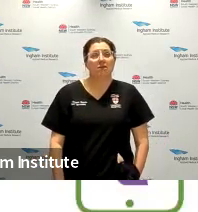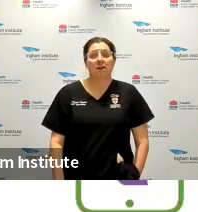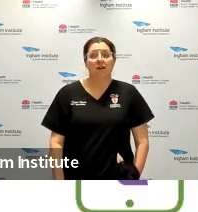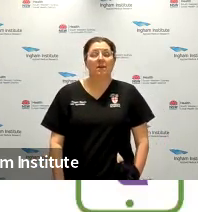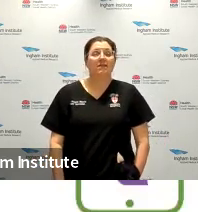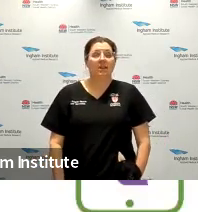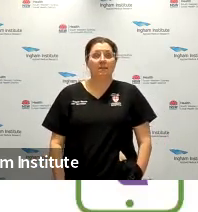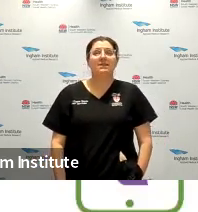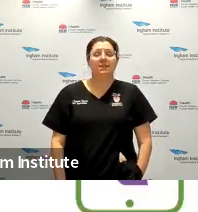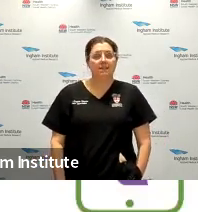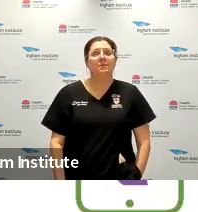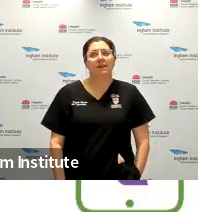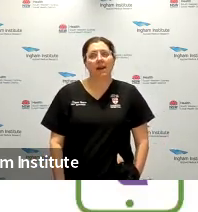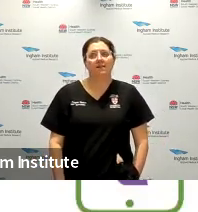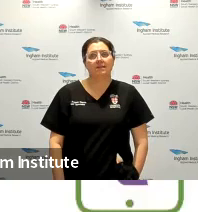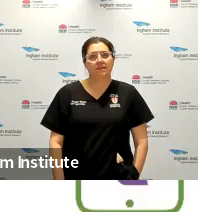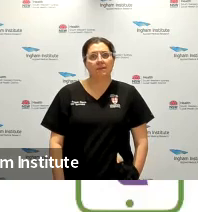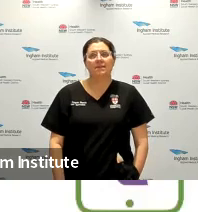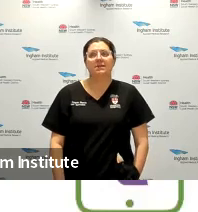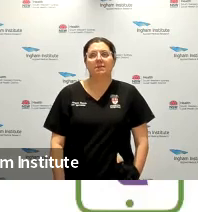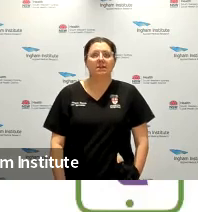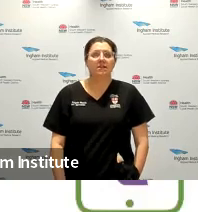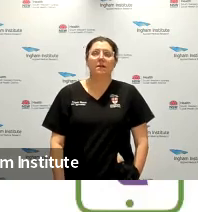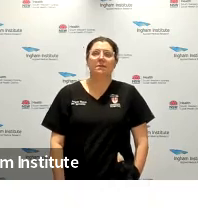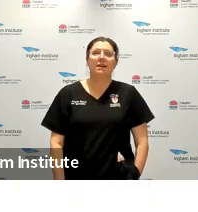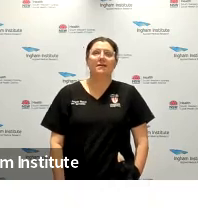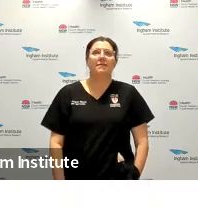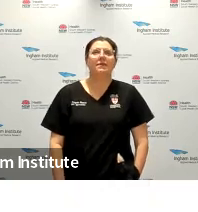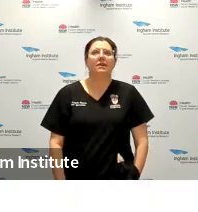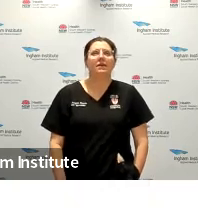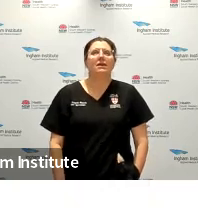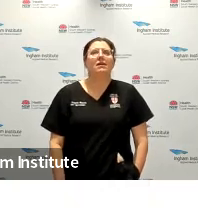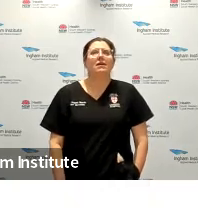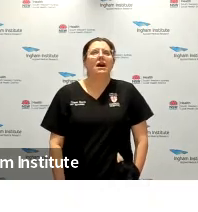who speak only Arabic and Vietnamese can similarly access the same system in a timely manner.